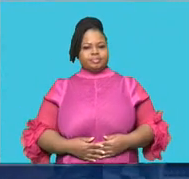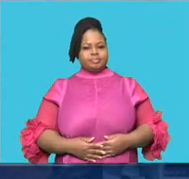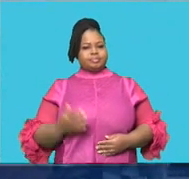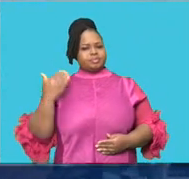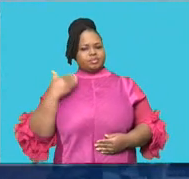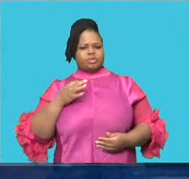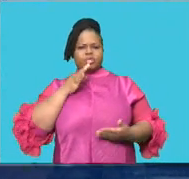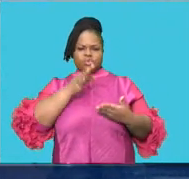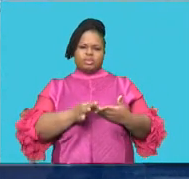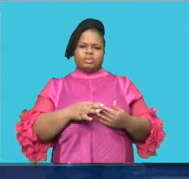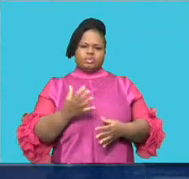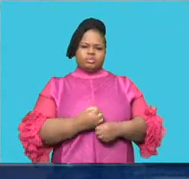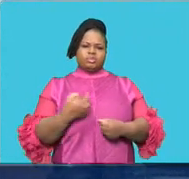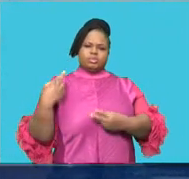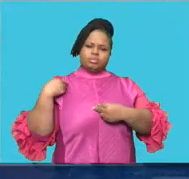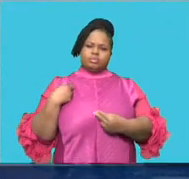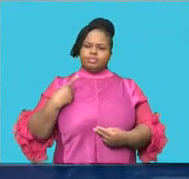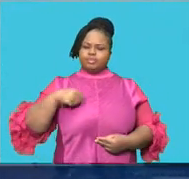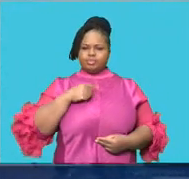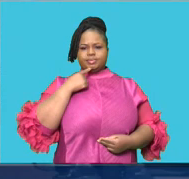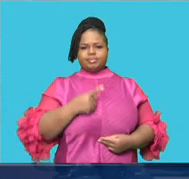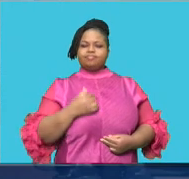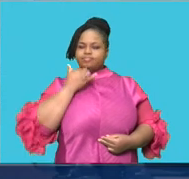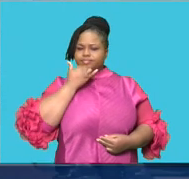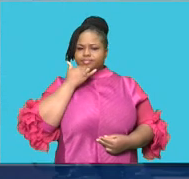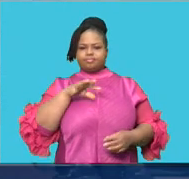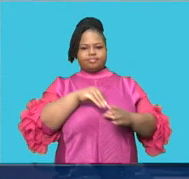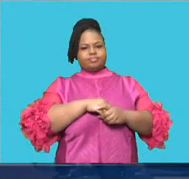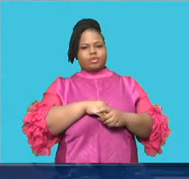request, we took that responsibility and we said to them that we're happy to play.